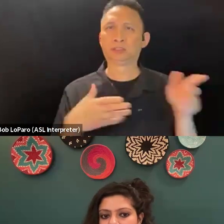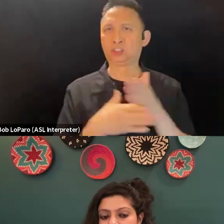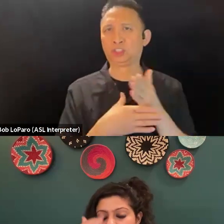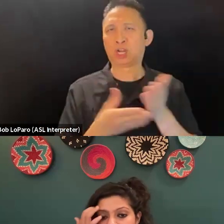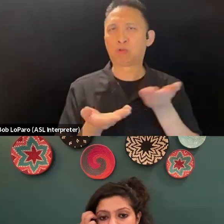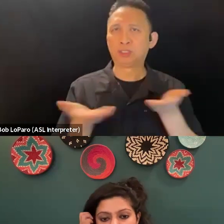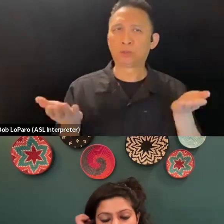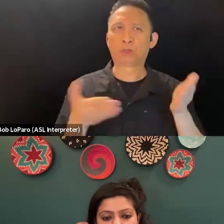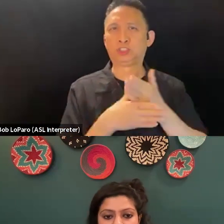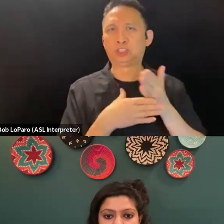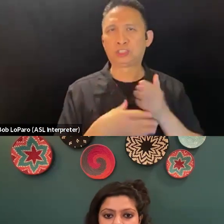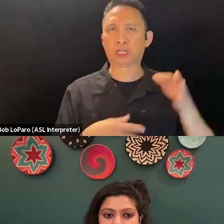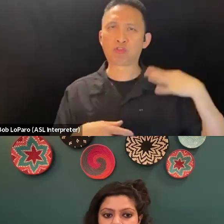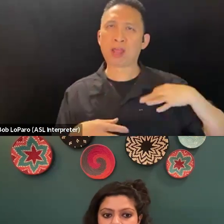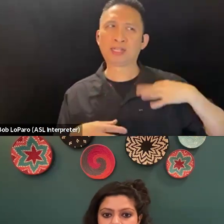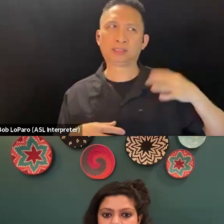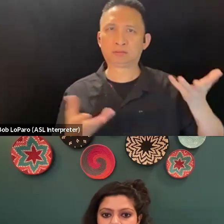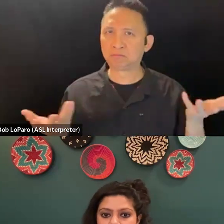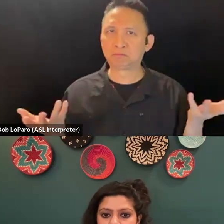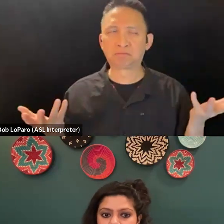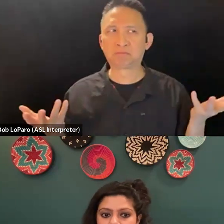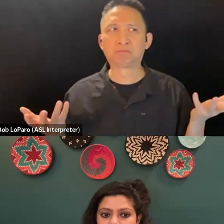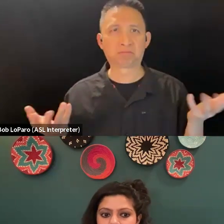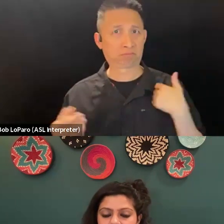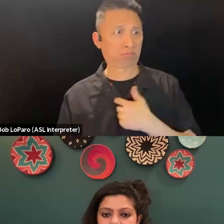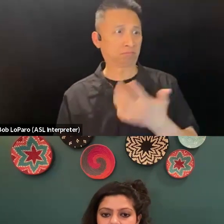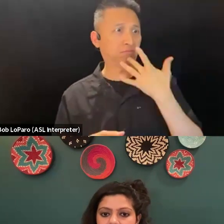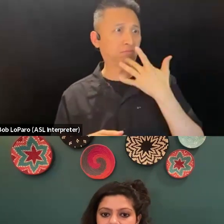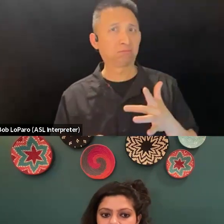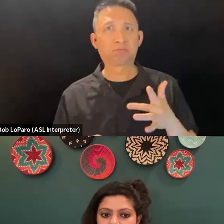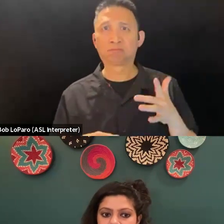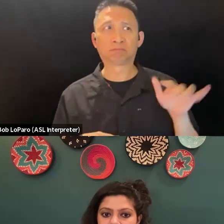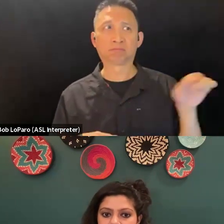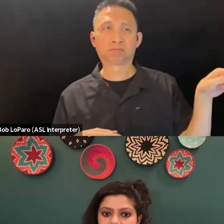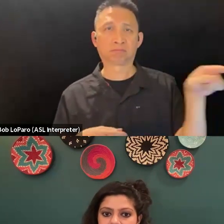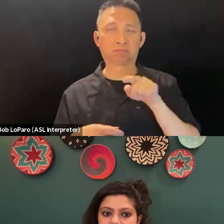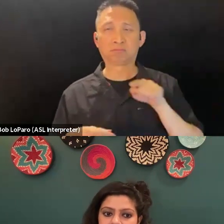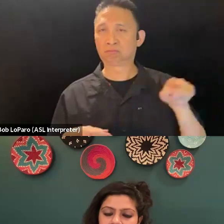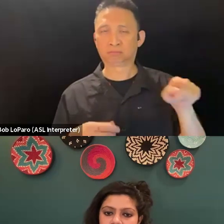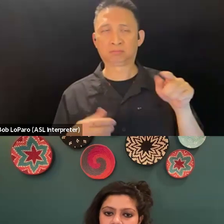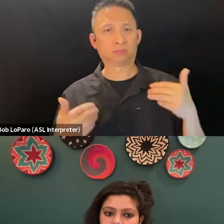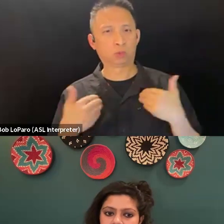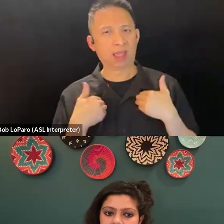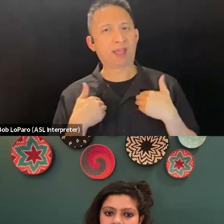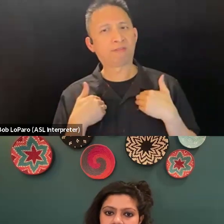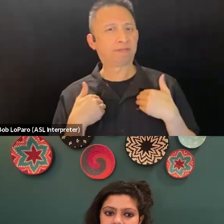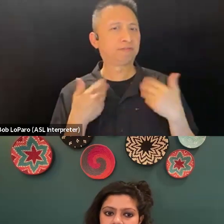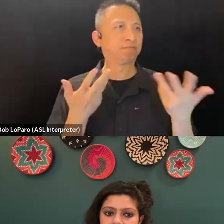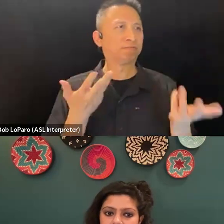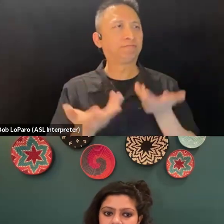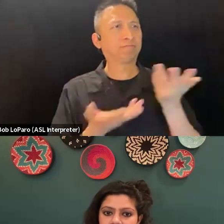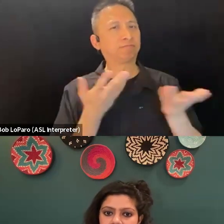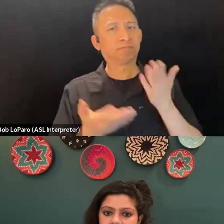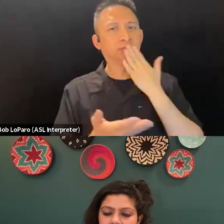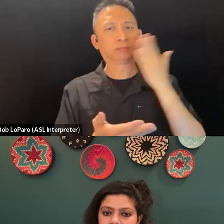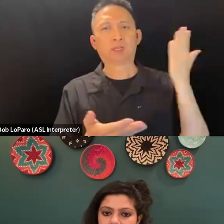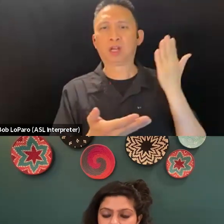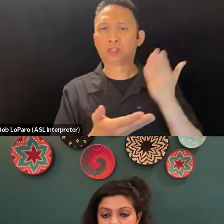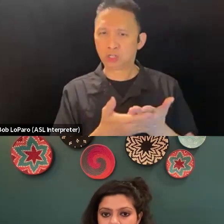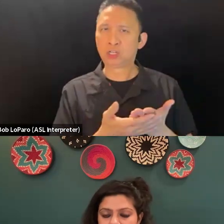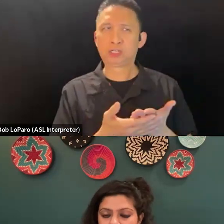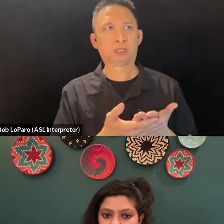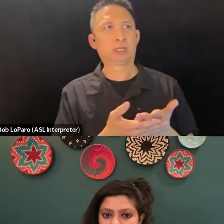I But also I just want think, to quickly add that because this is again focused on India and there are Indian filmmakers, is that it's